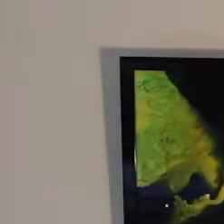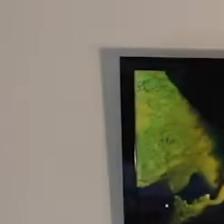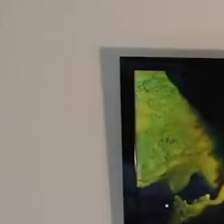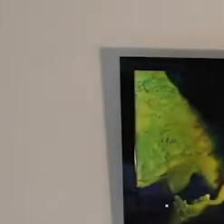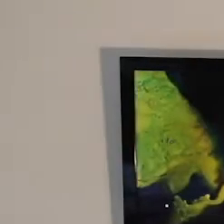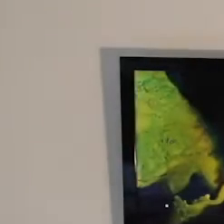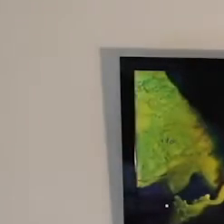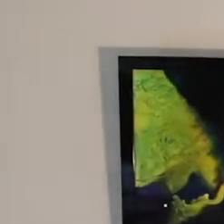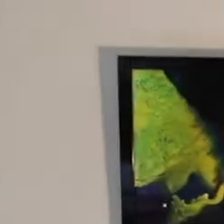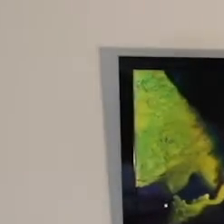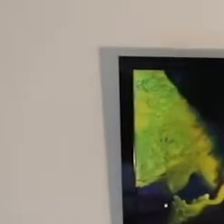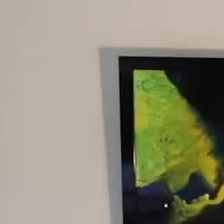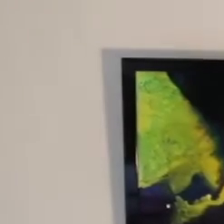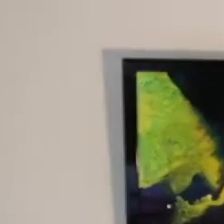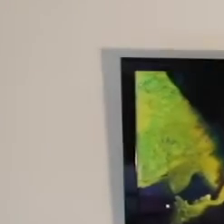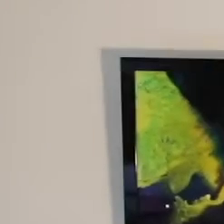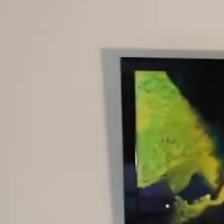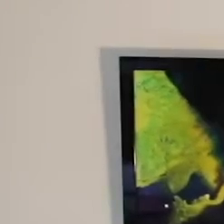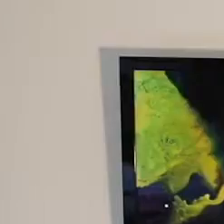And one up here.